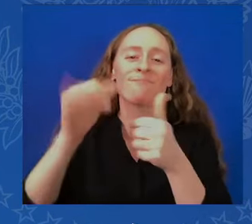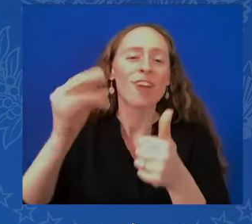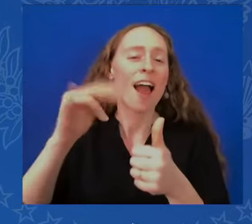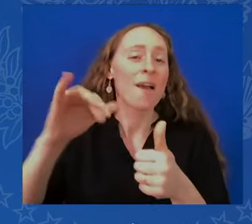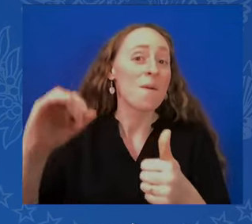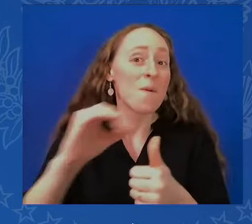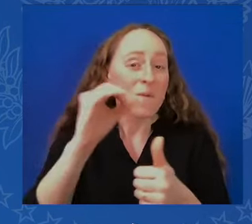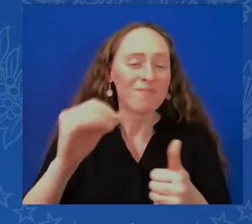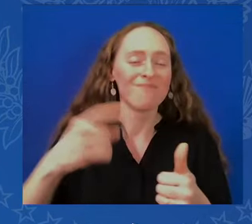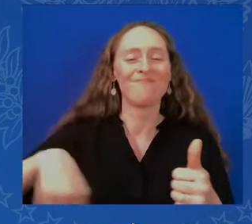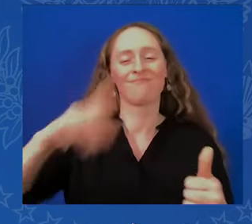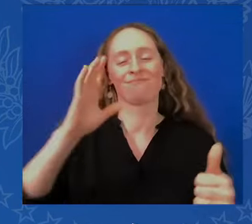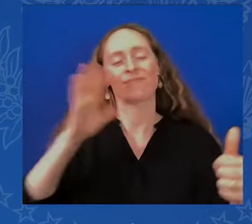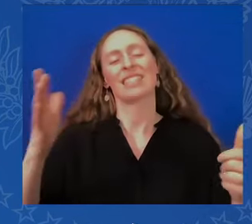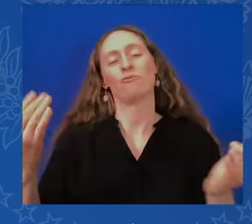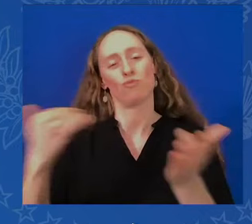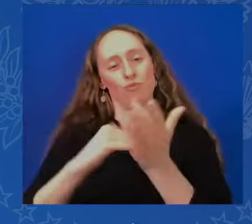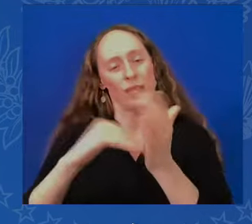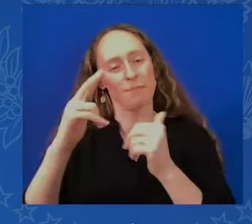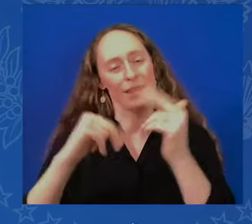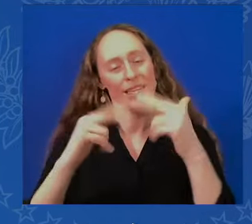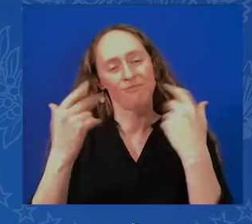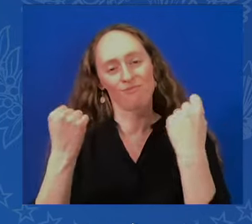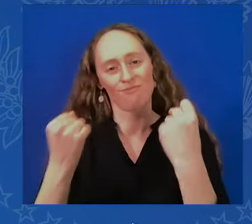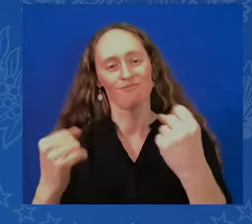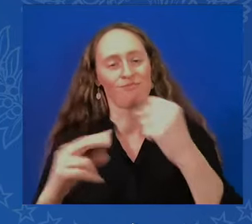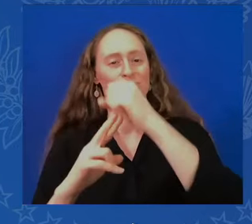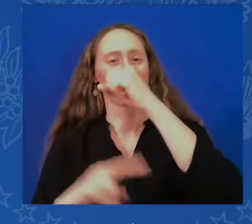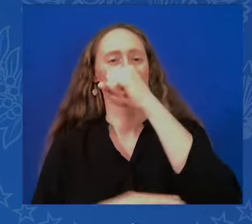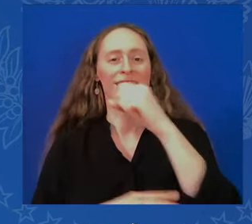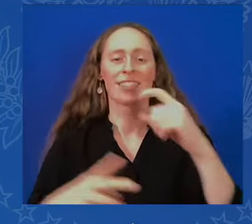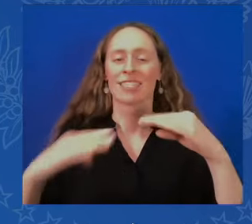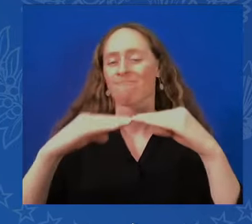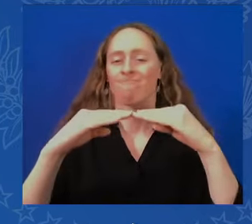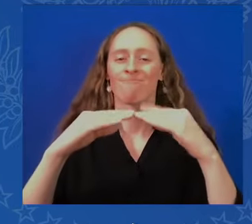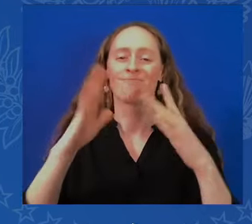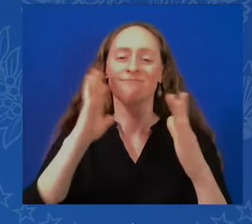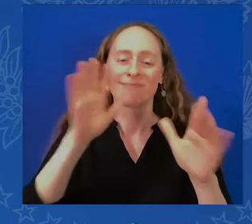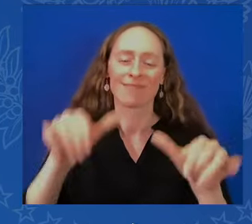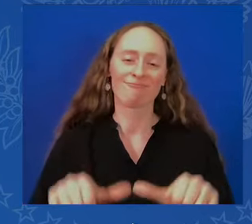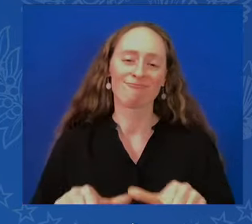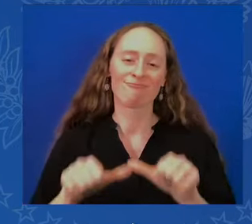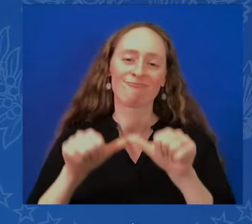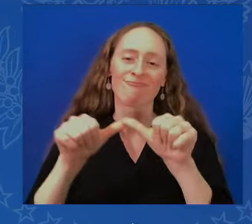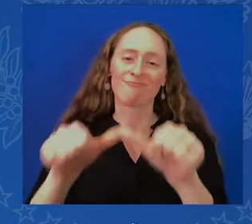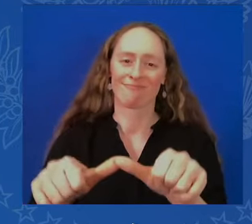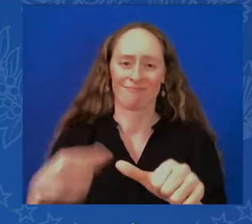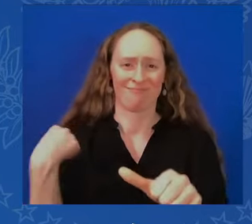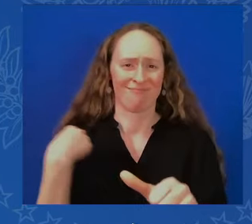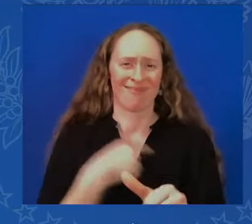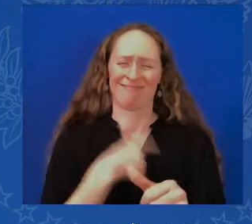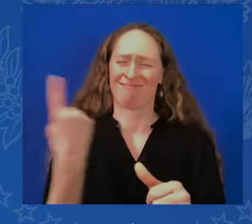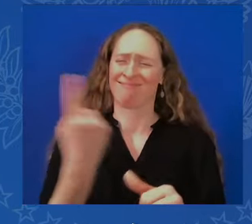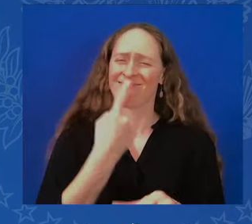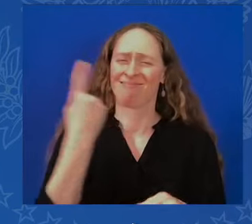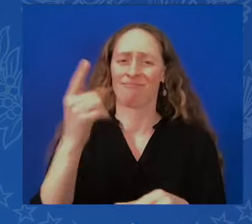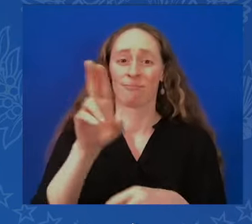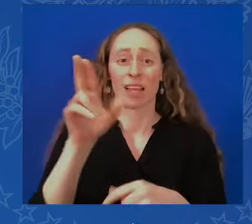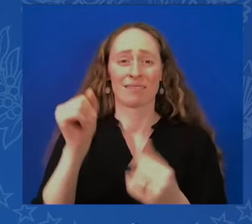every crisis that we've had. We've come out stronger than we went in, and we're going to do it here as well. And once more, to make